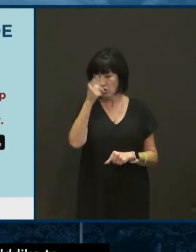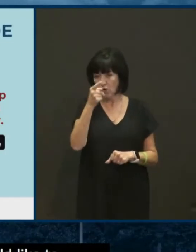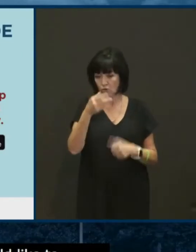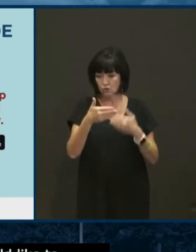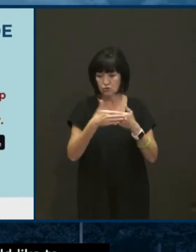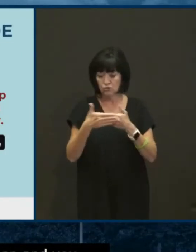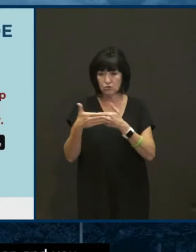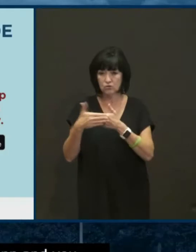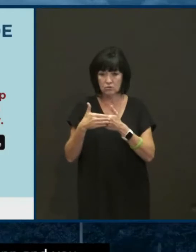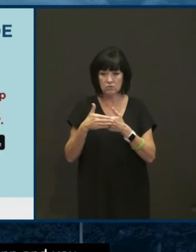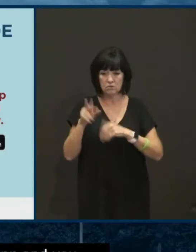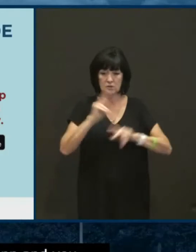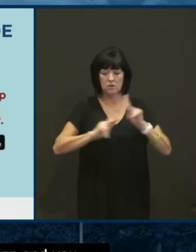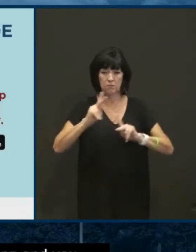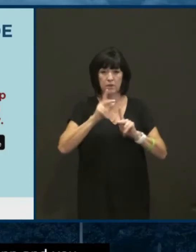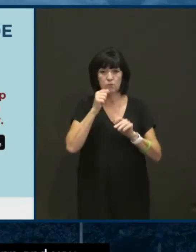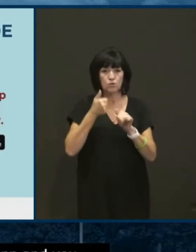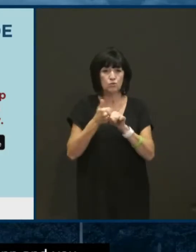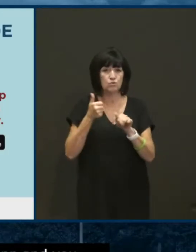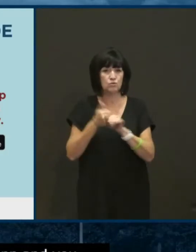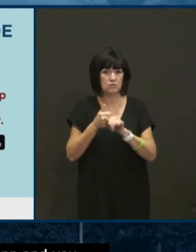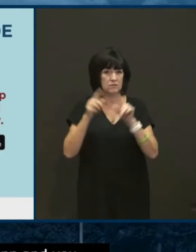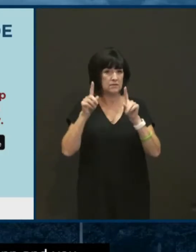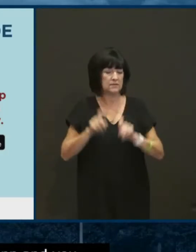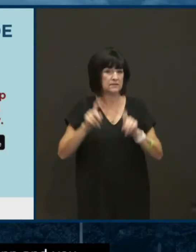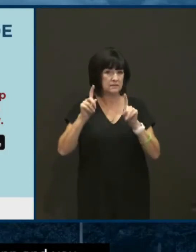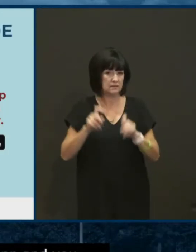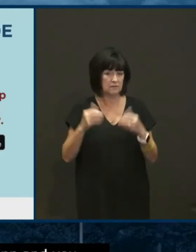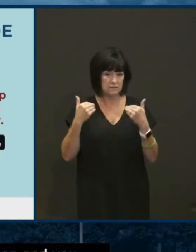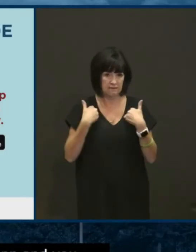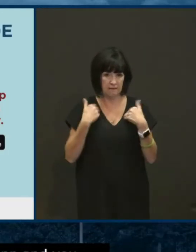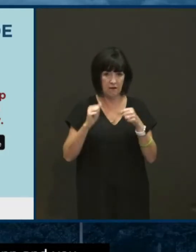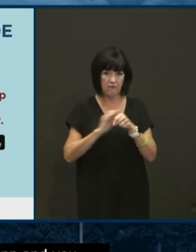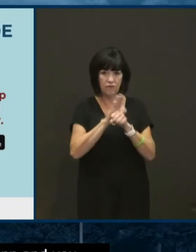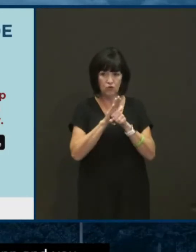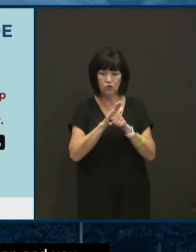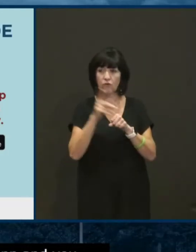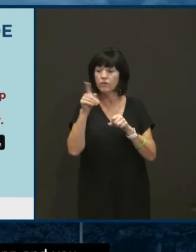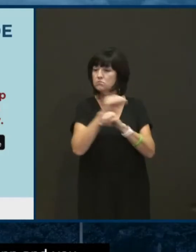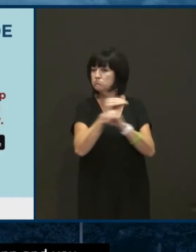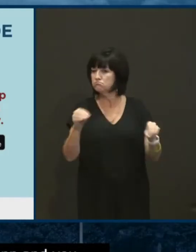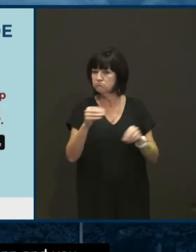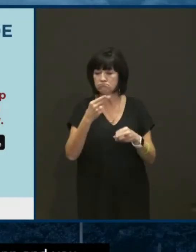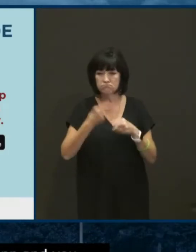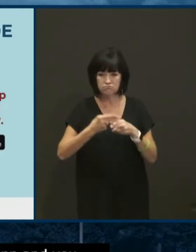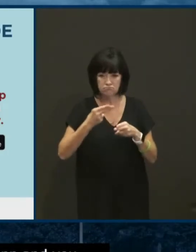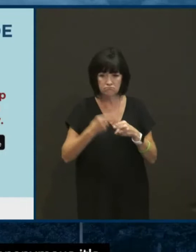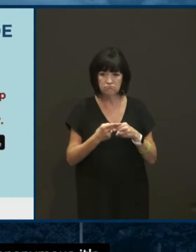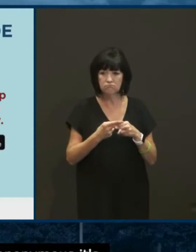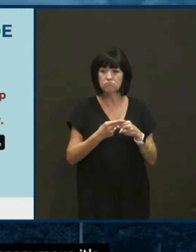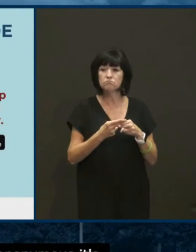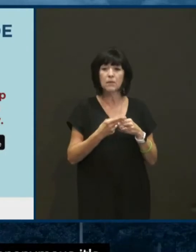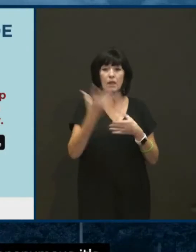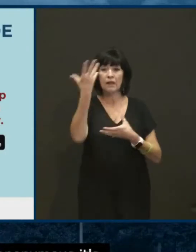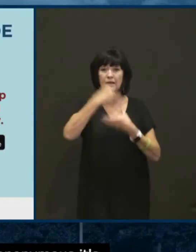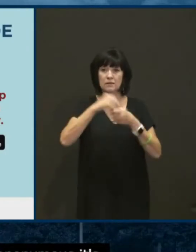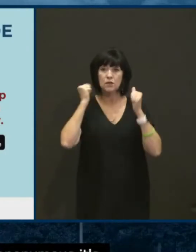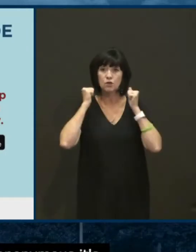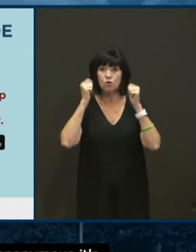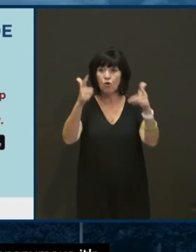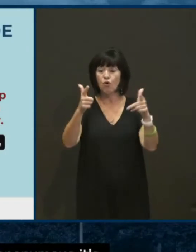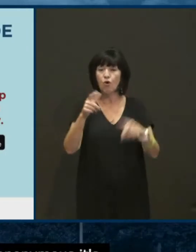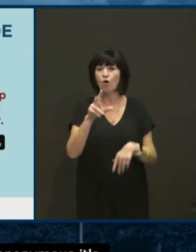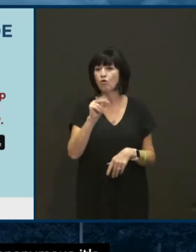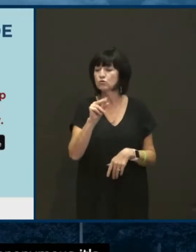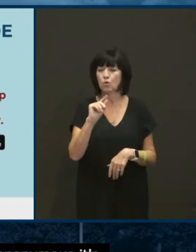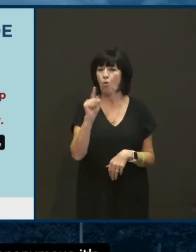tested positive. It is anonymous, it's voluntary. It's not all inclusive because it only includes those